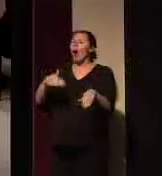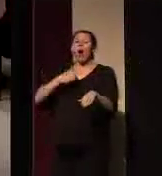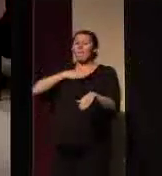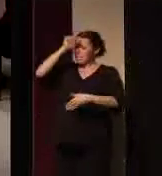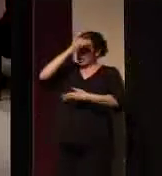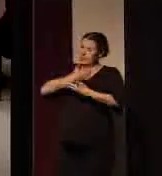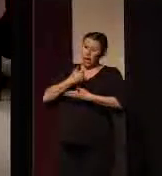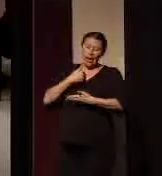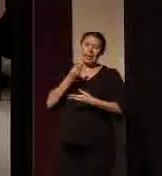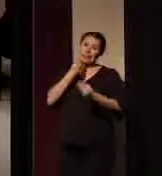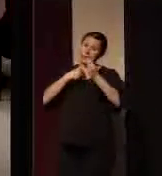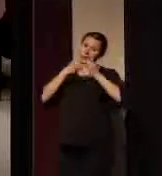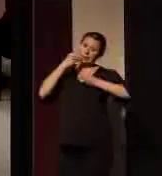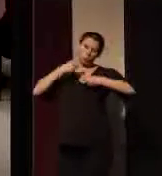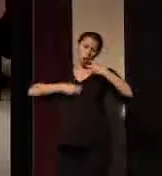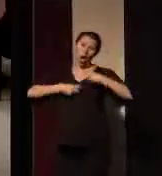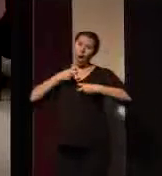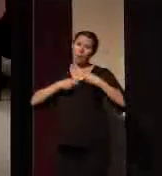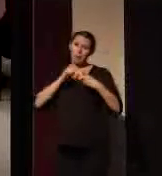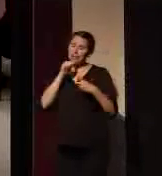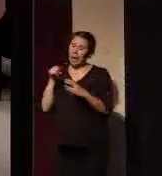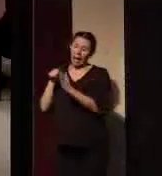wasn't a murderer.